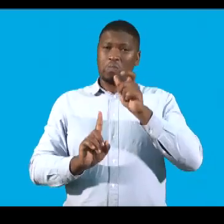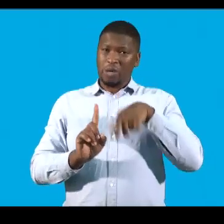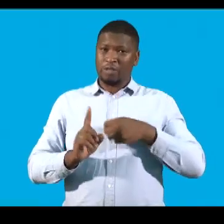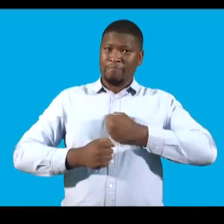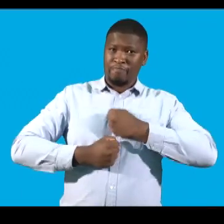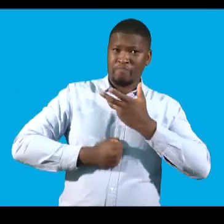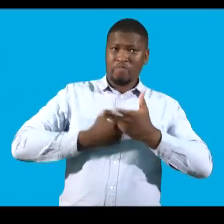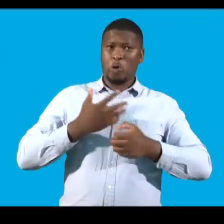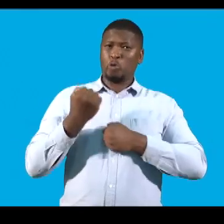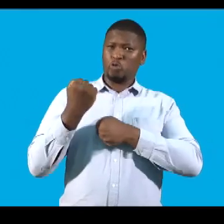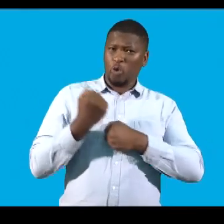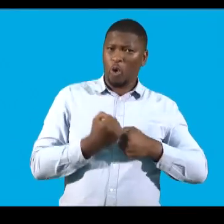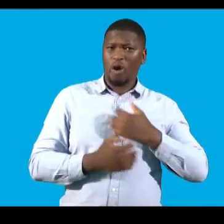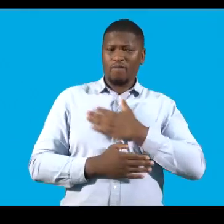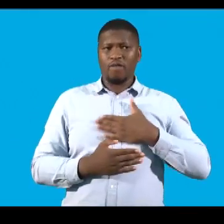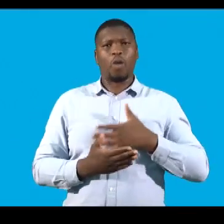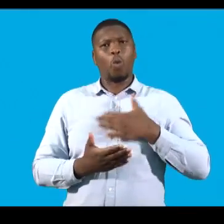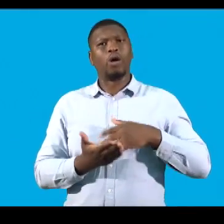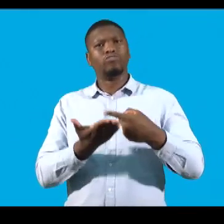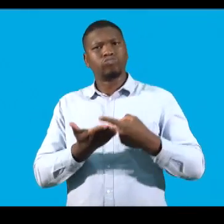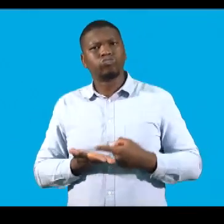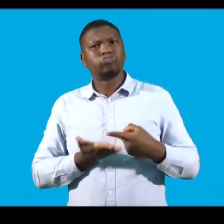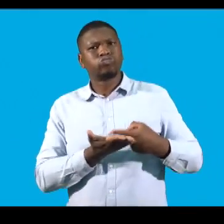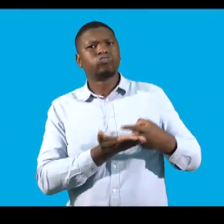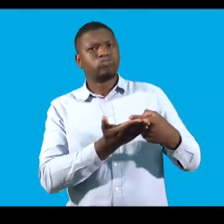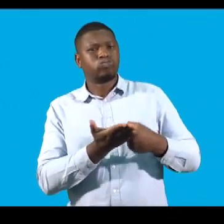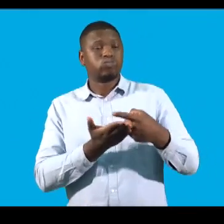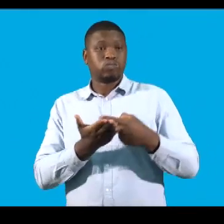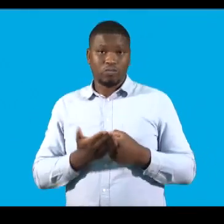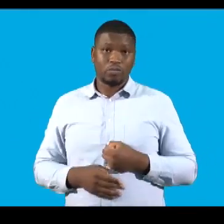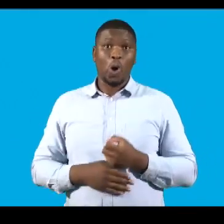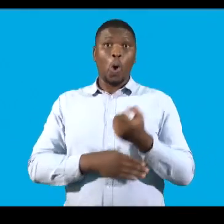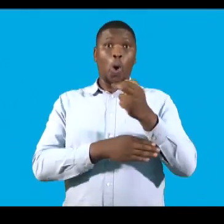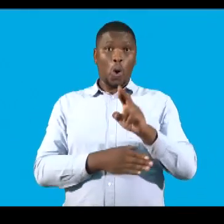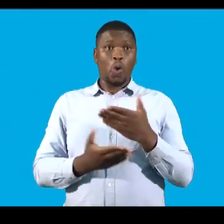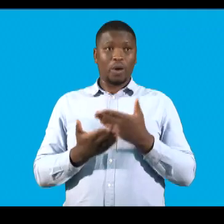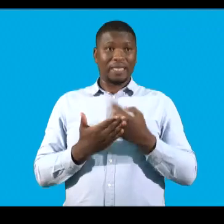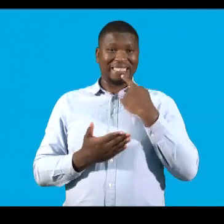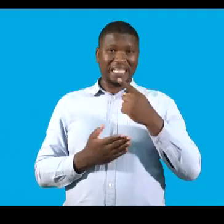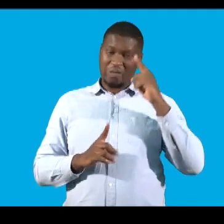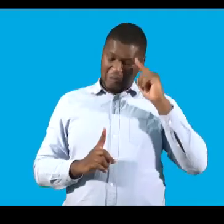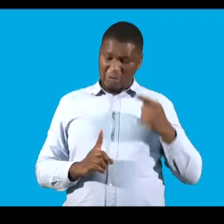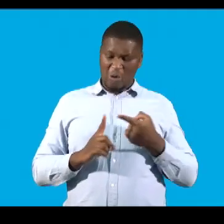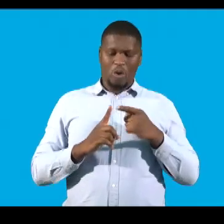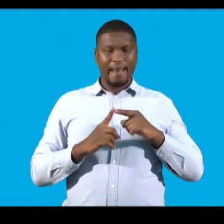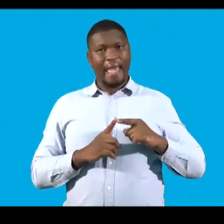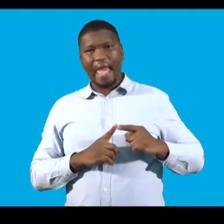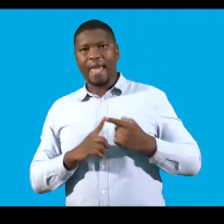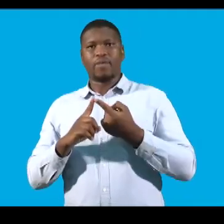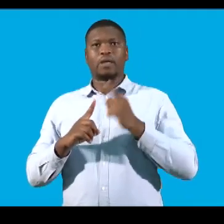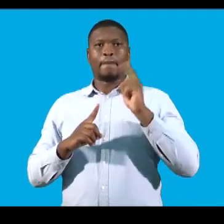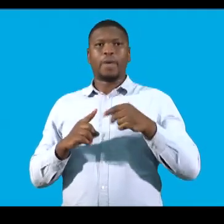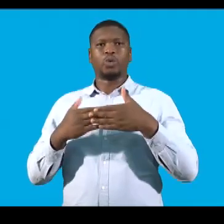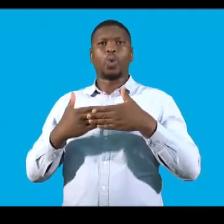speaker's strong desire for a discussion. Or you could have said it emphasizes